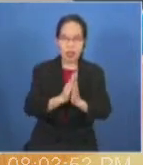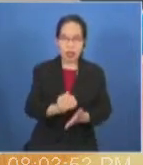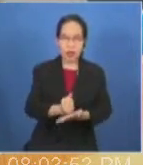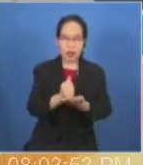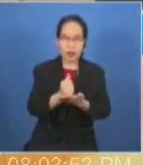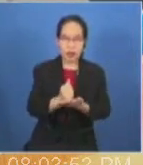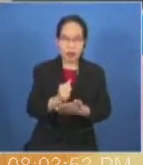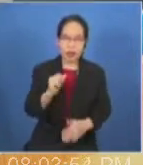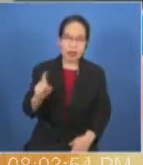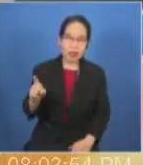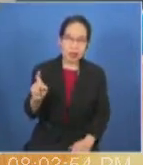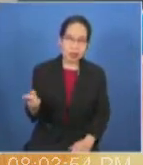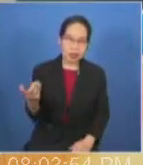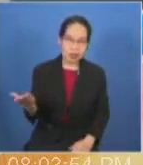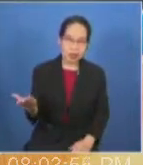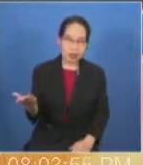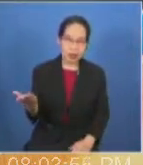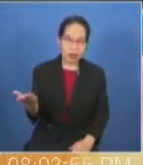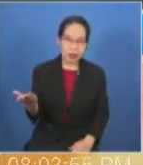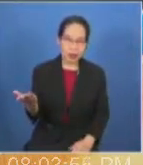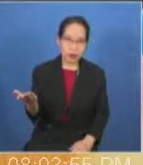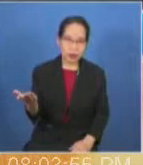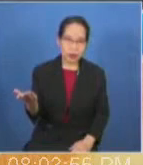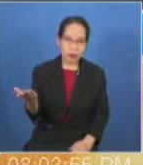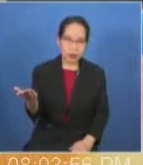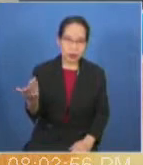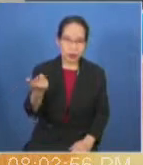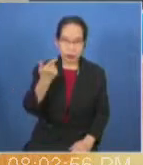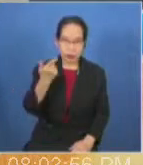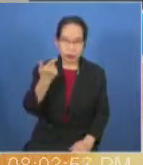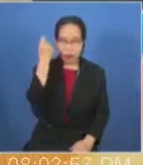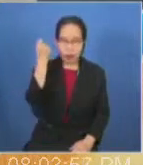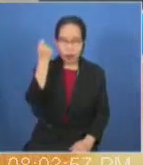She was asking for help because she needed it.